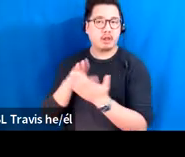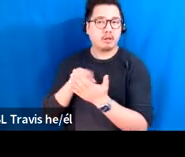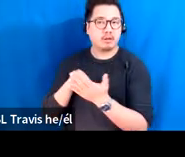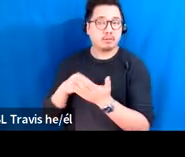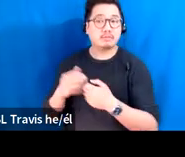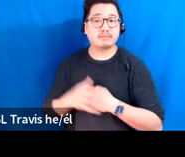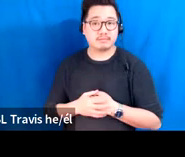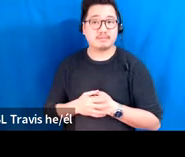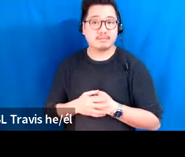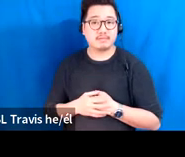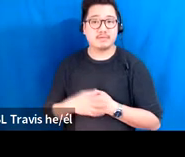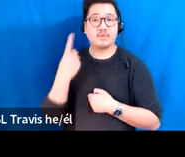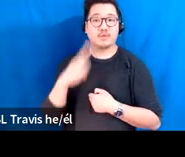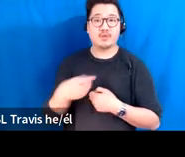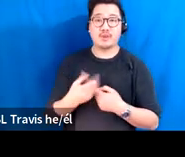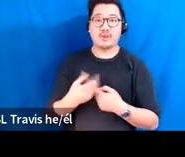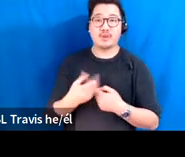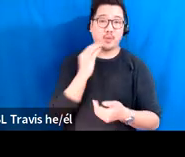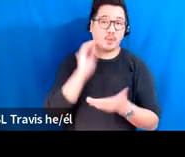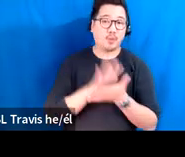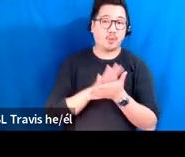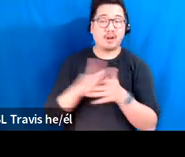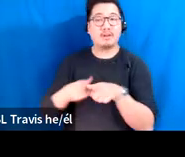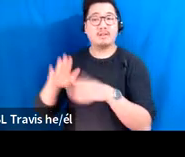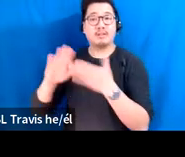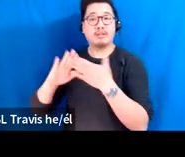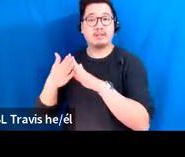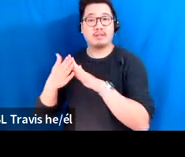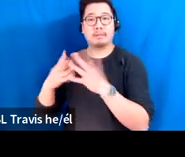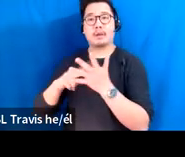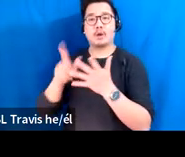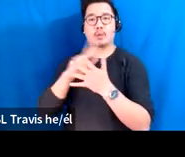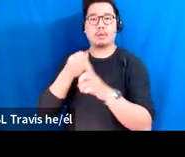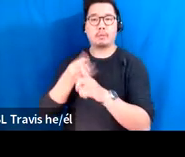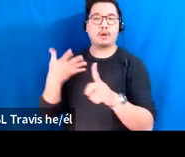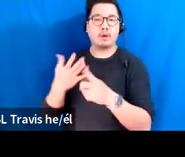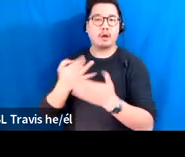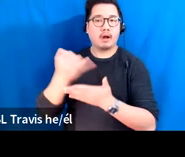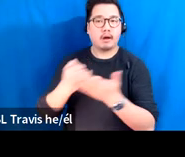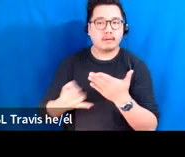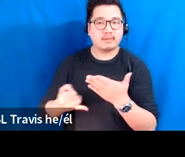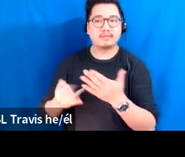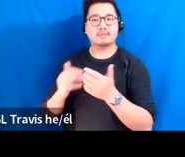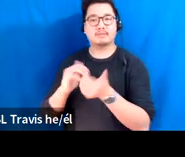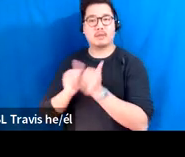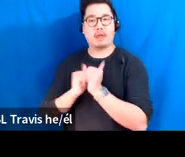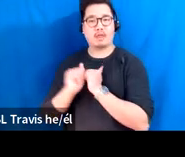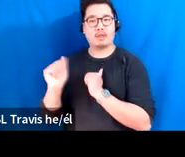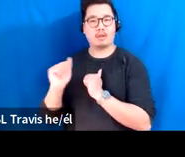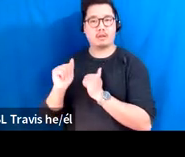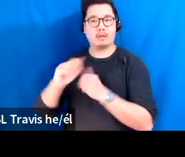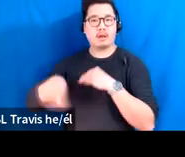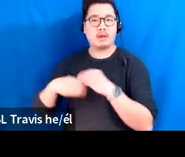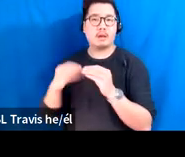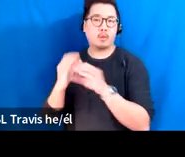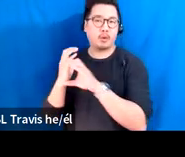school and their home communities this includes an expansion in the arts and athletics adding more field trips and